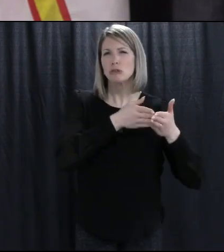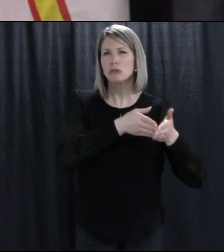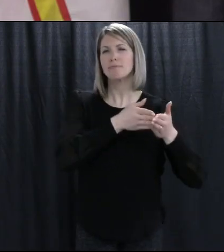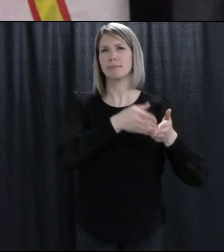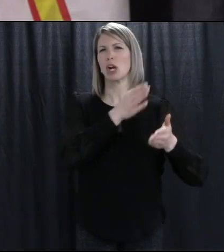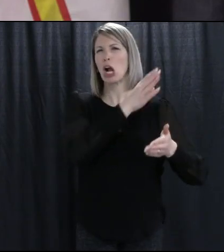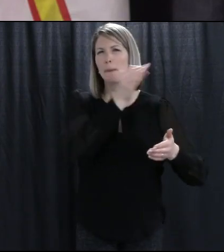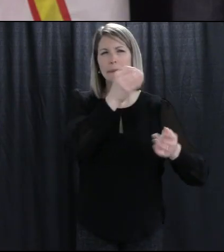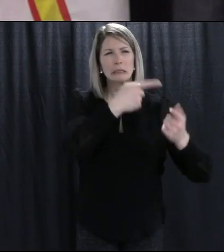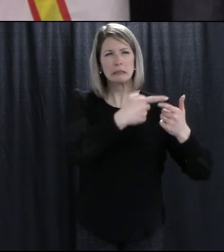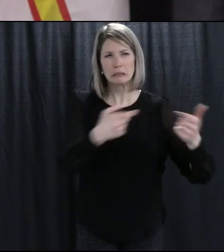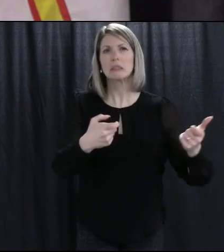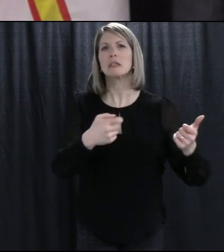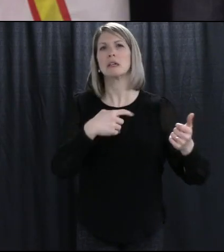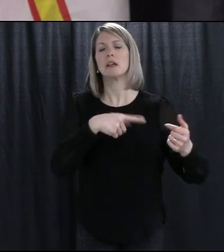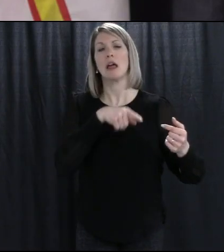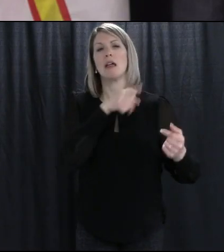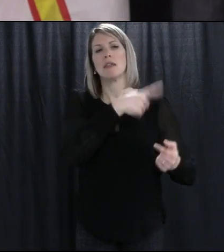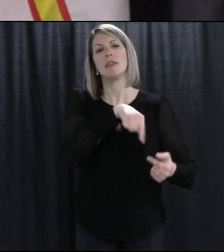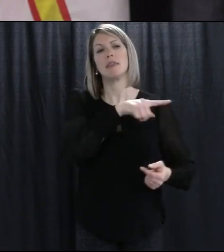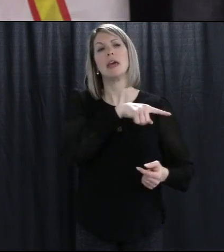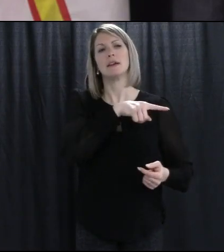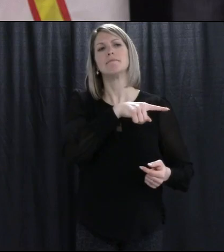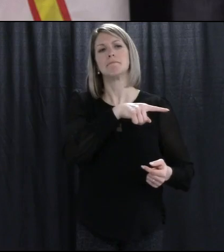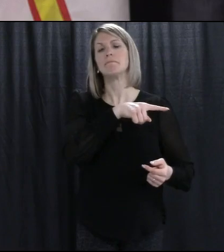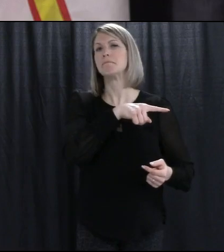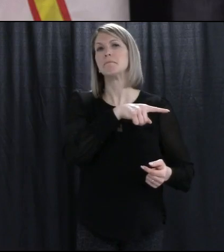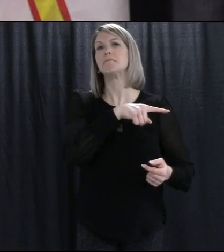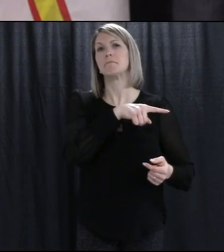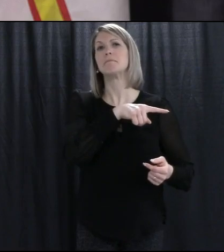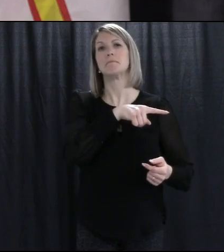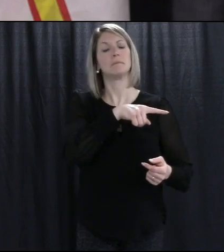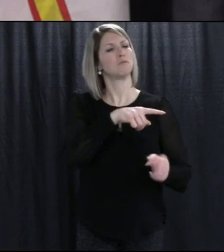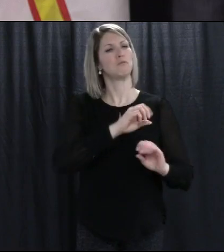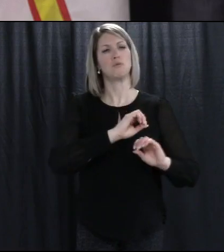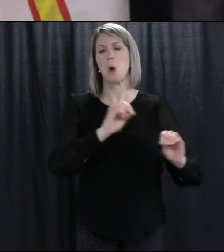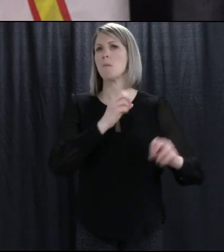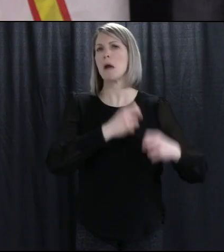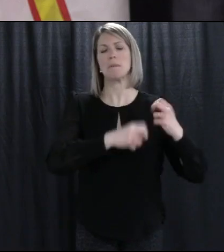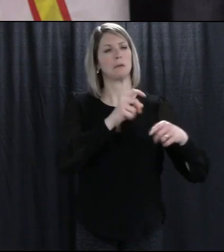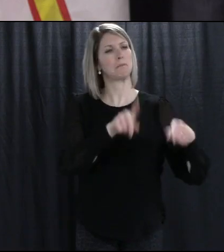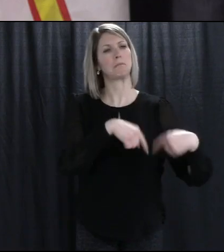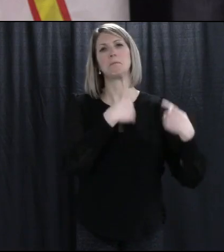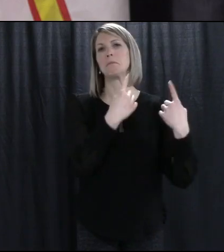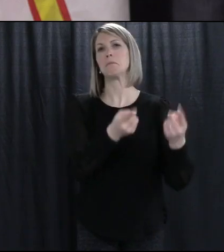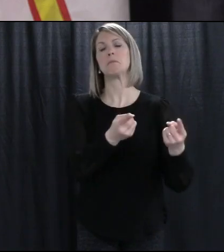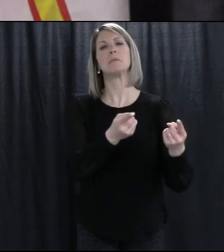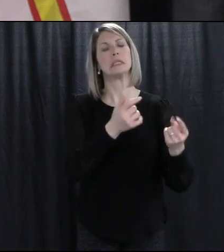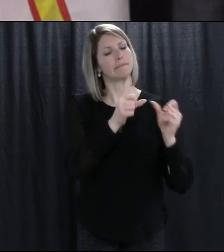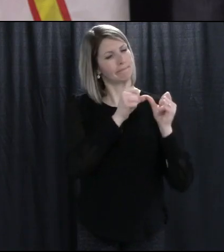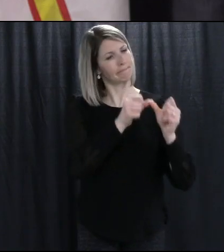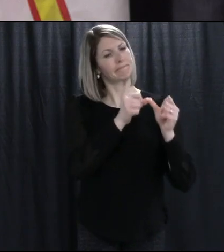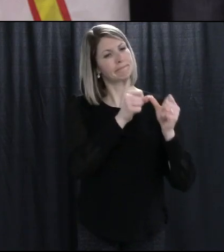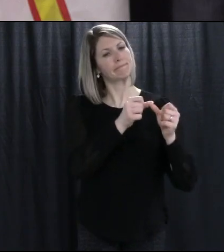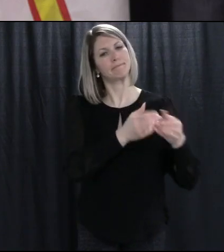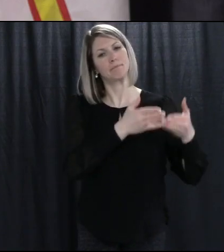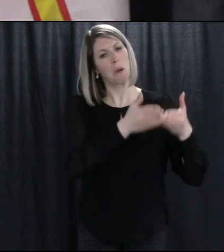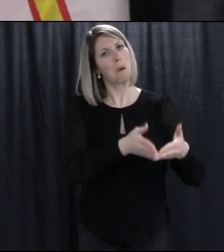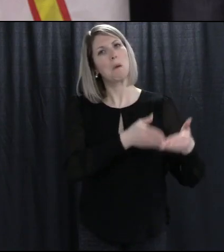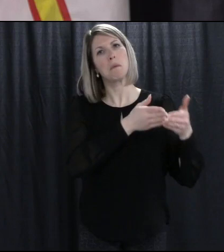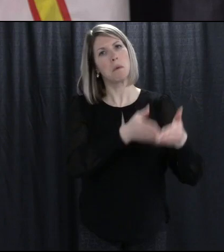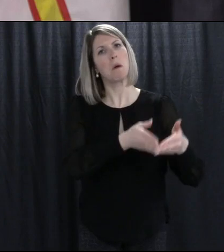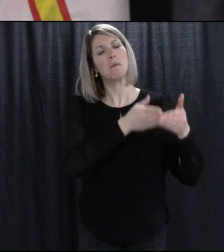supply food for Newfoundlanders and Labradorians. And so far, there was no questions raised by any of the major distributors on access